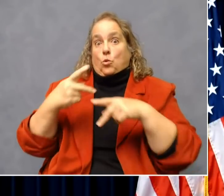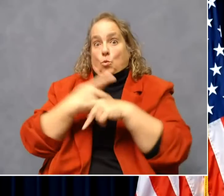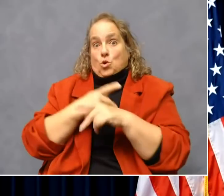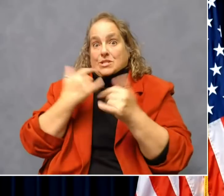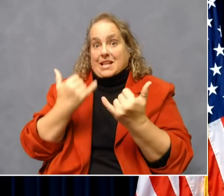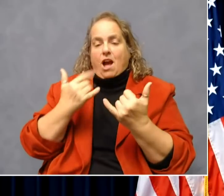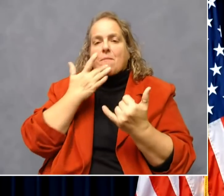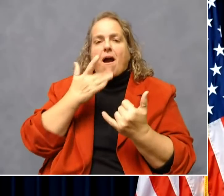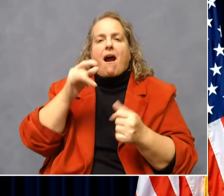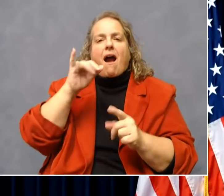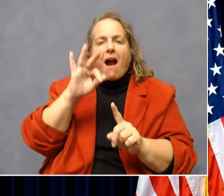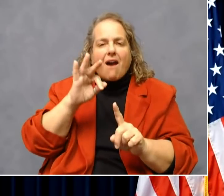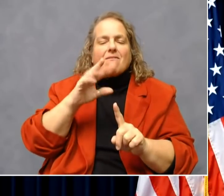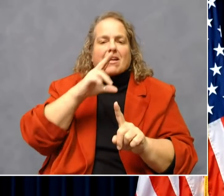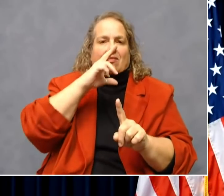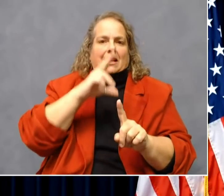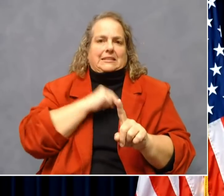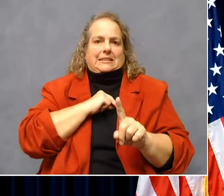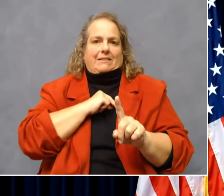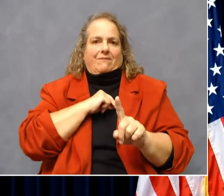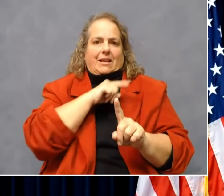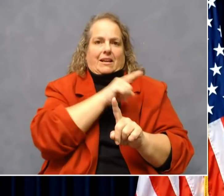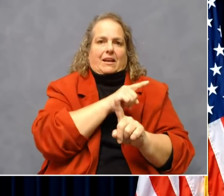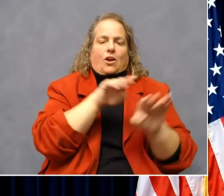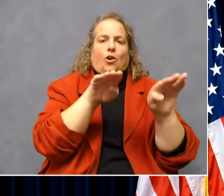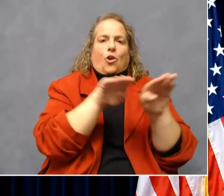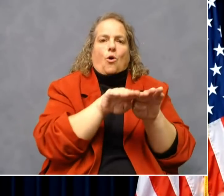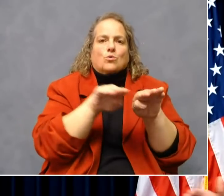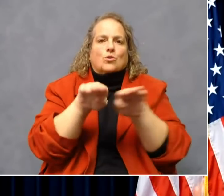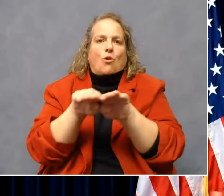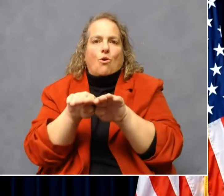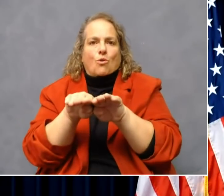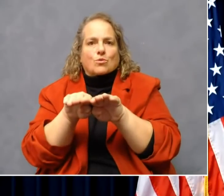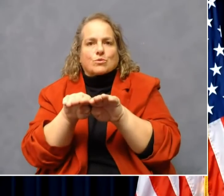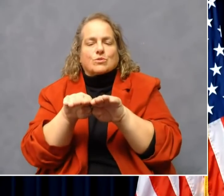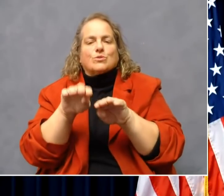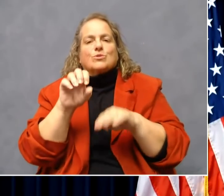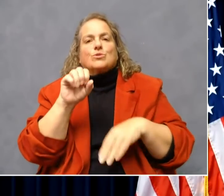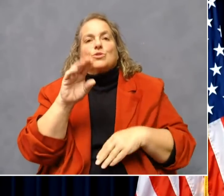because of the Thanksgiving weekend. So we will see as we move